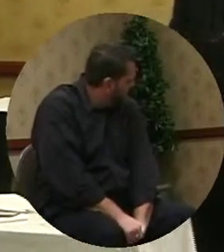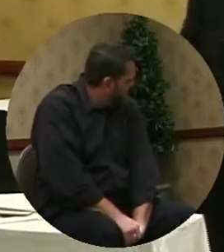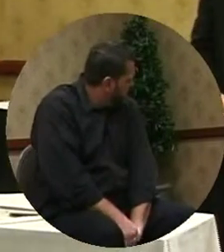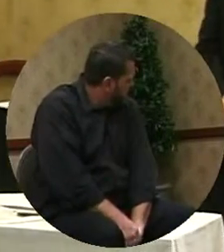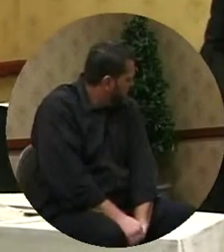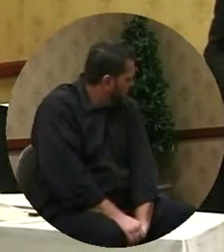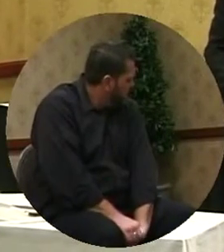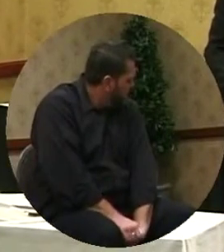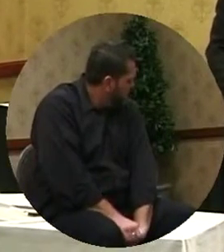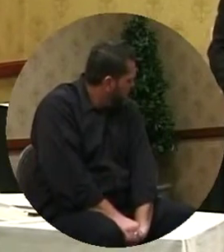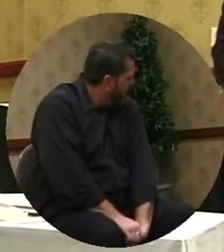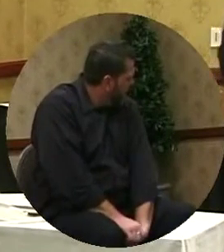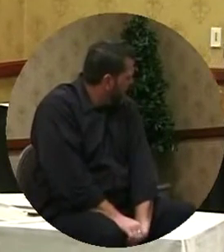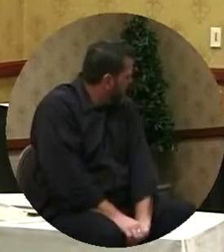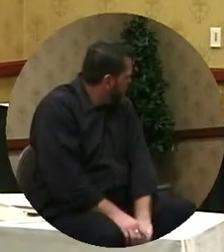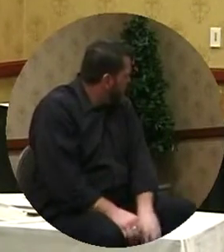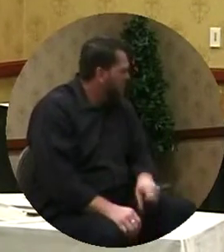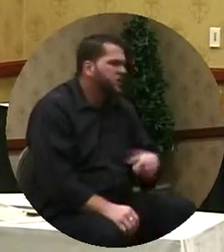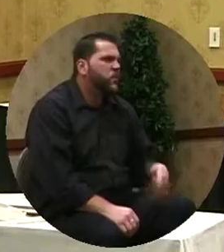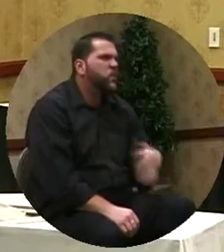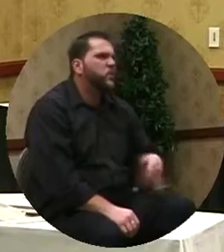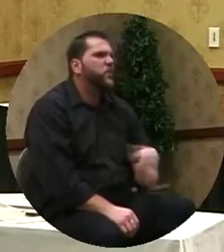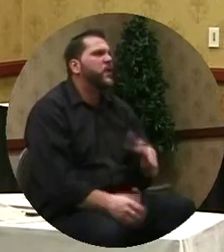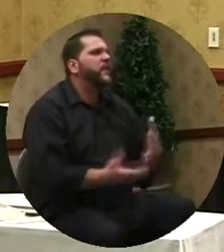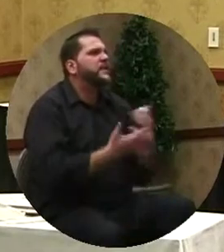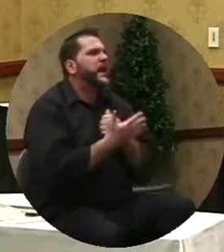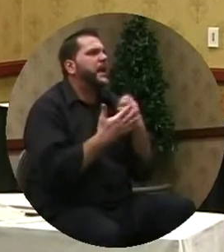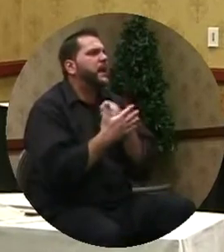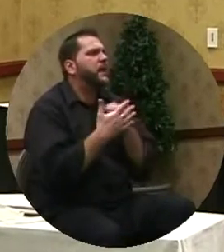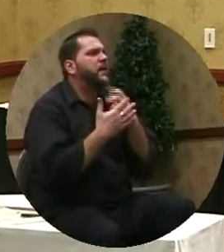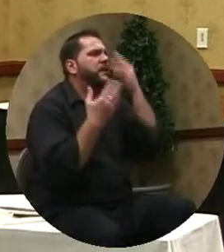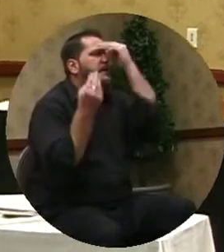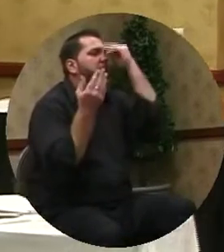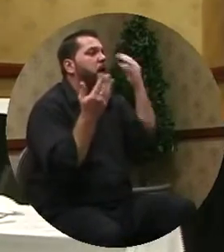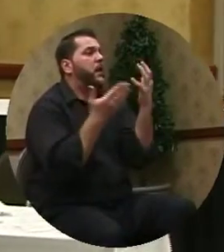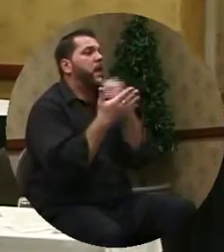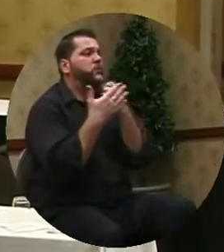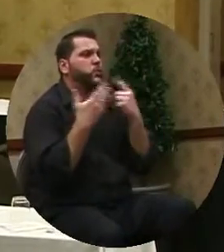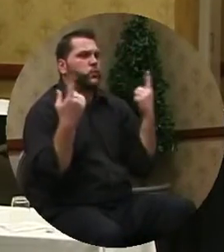of some of the data collection piece that you may look at beyond this.